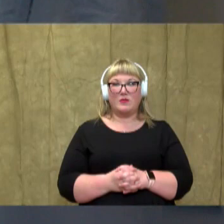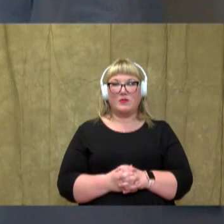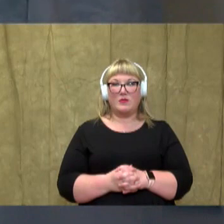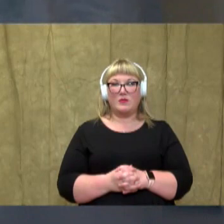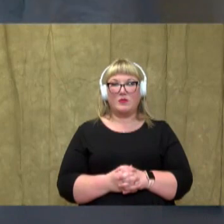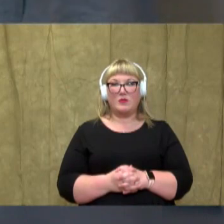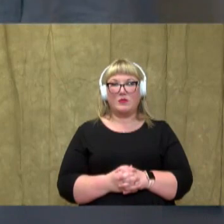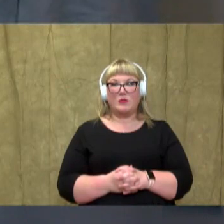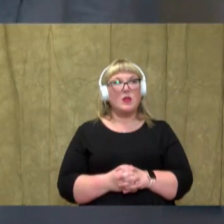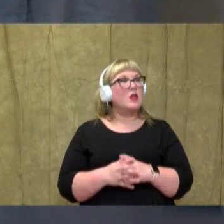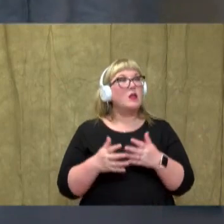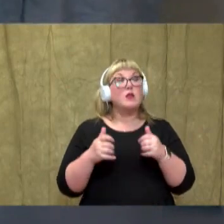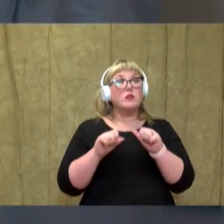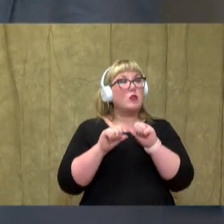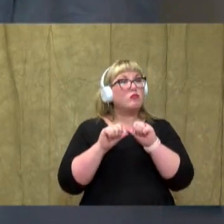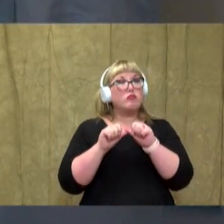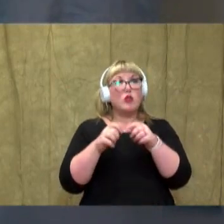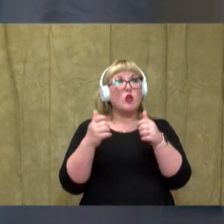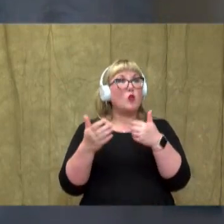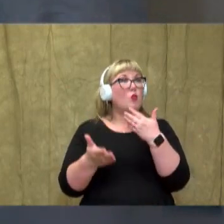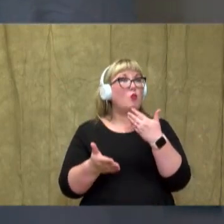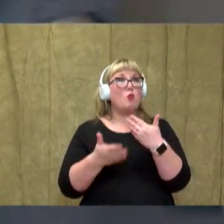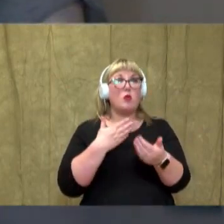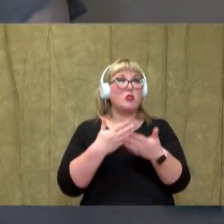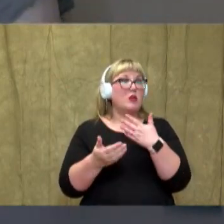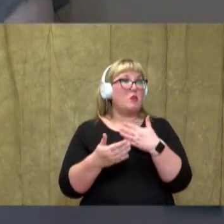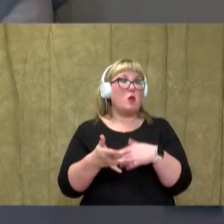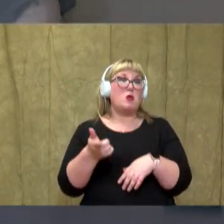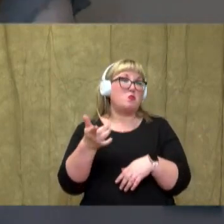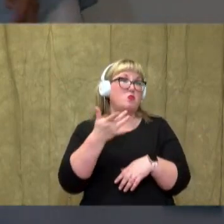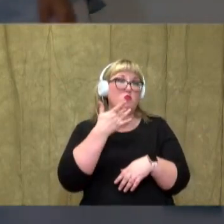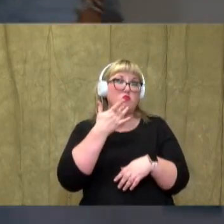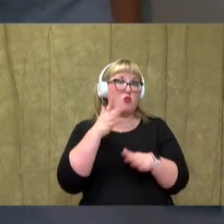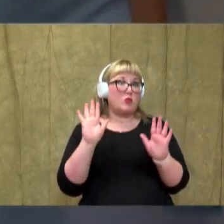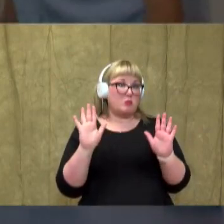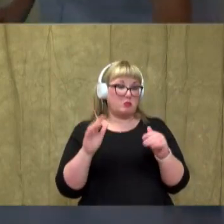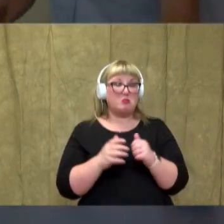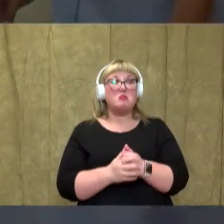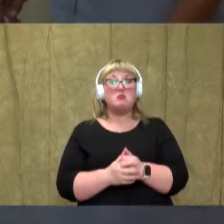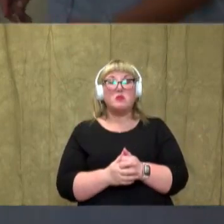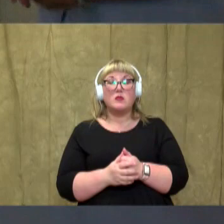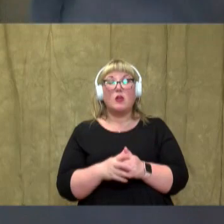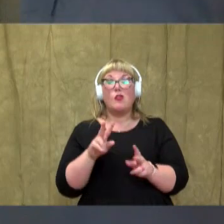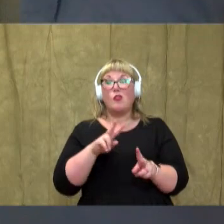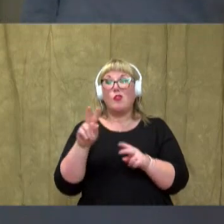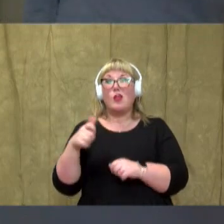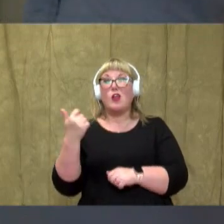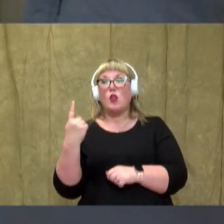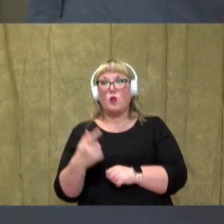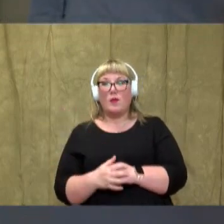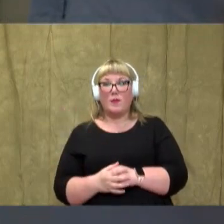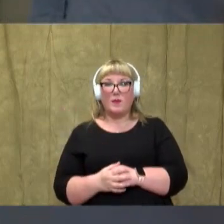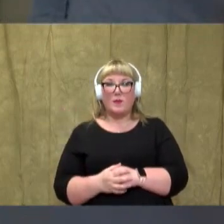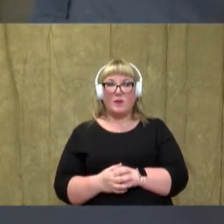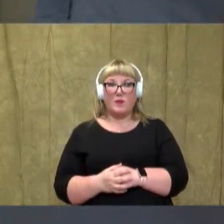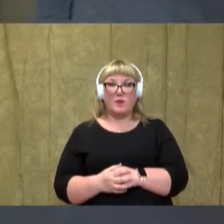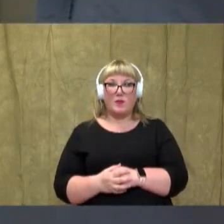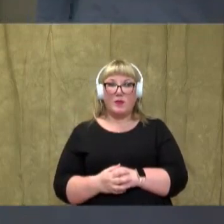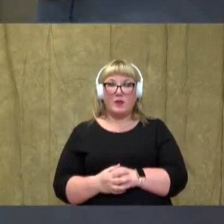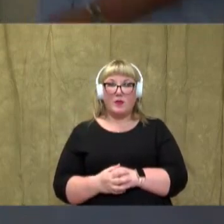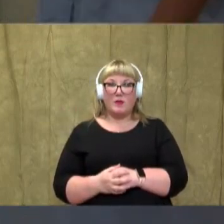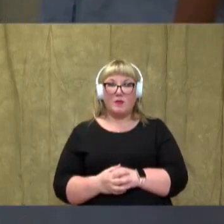Stick with whichever way you like best. Let's look at another one.